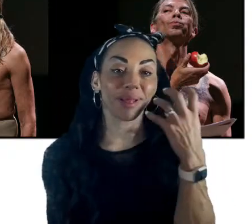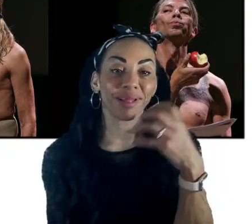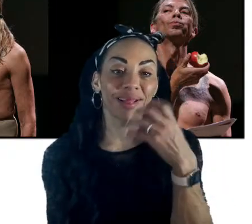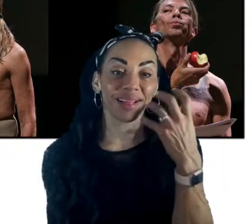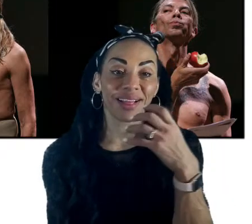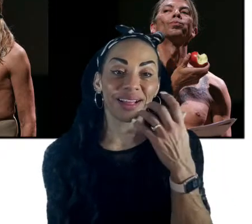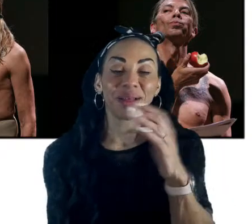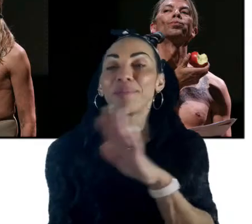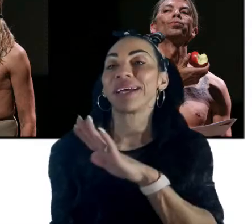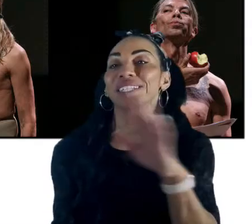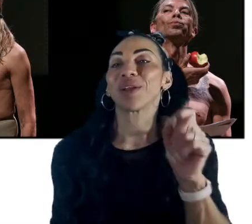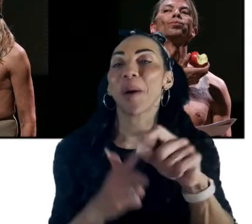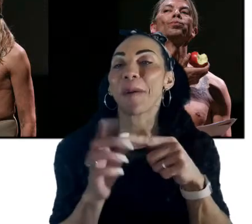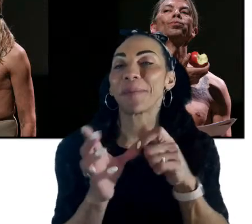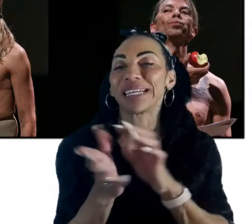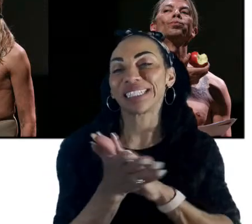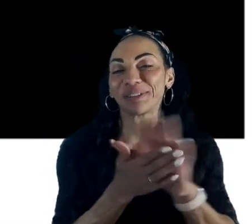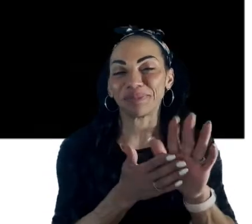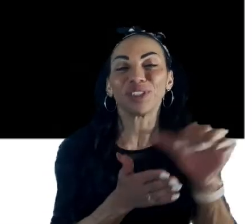right now.